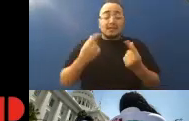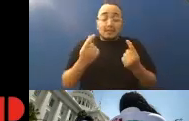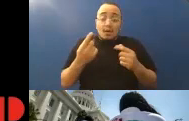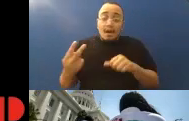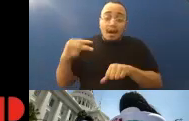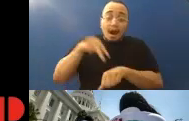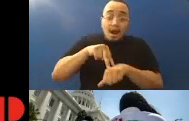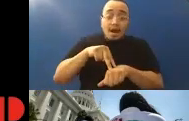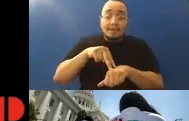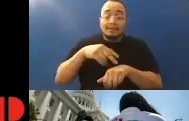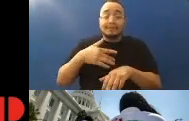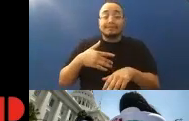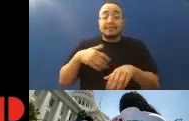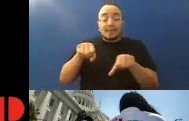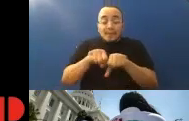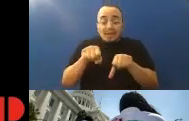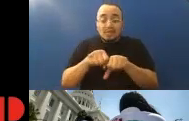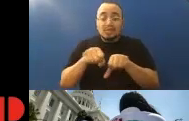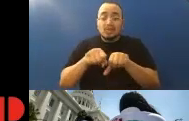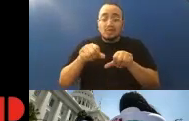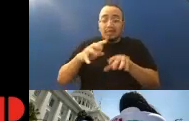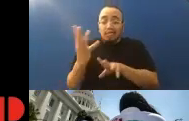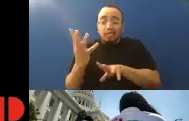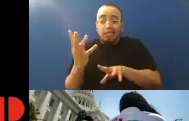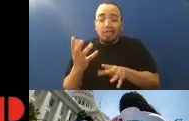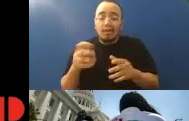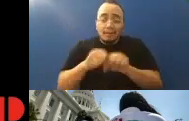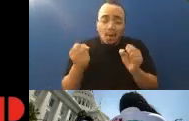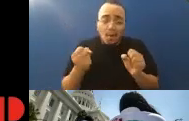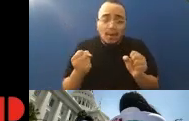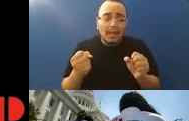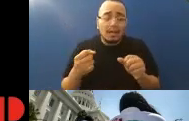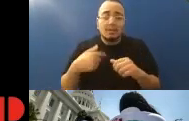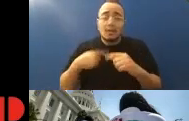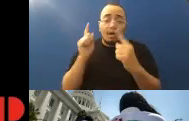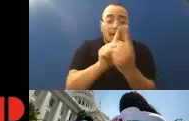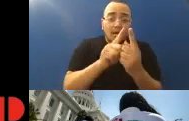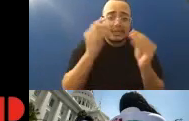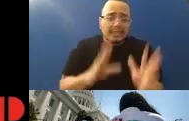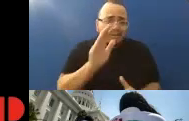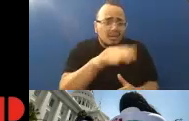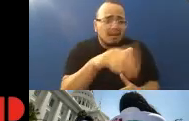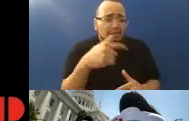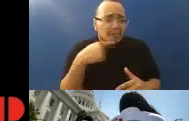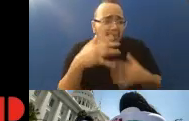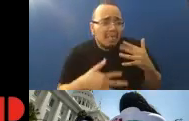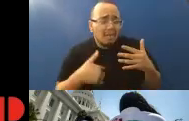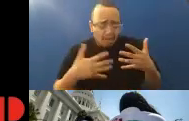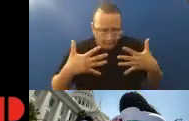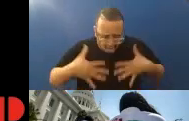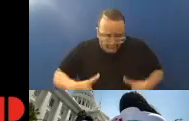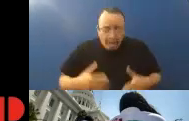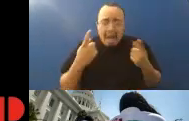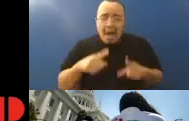was broken, and I asked my teacher, I'm like, am I bleeding? And like I didn't really notice that there was like blood